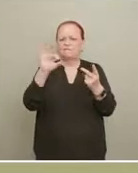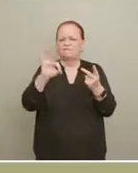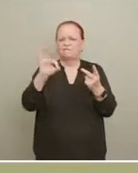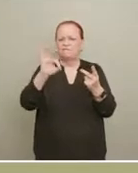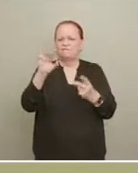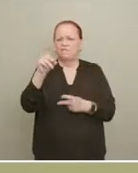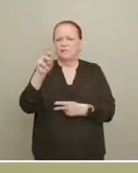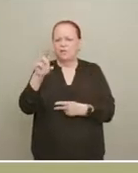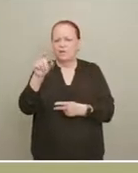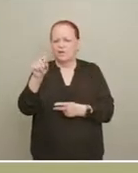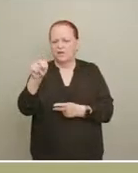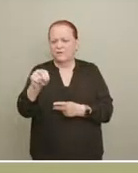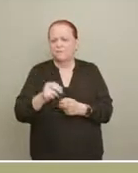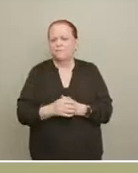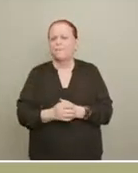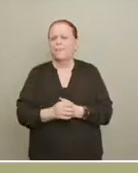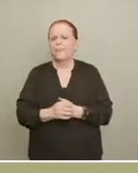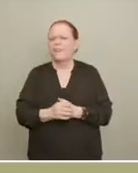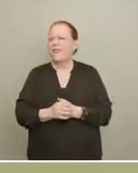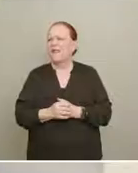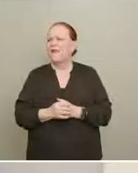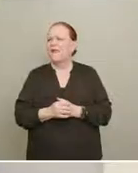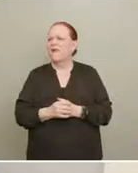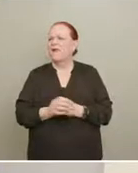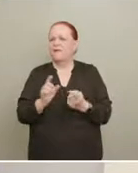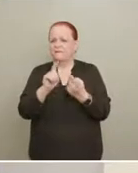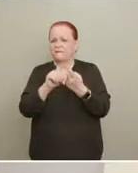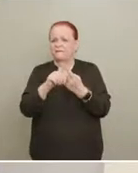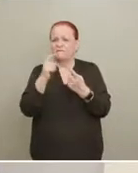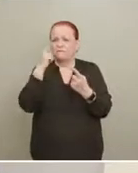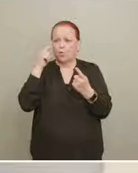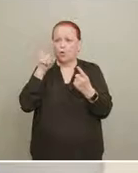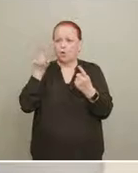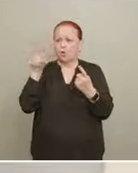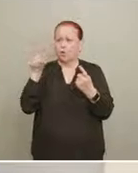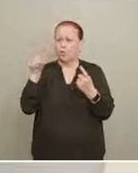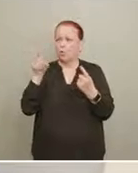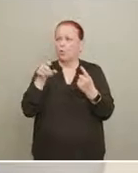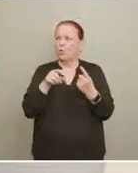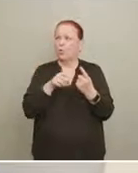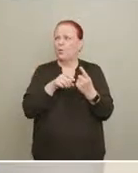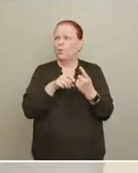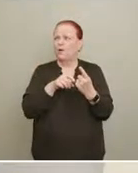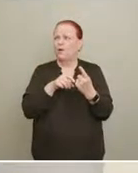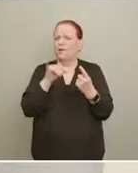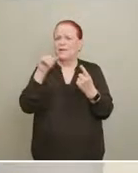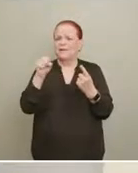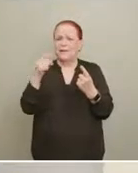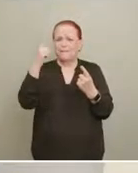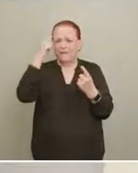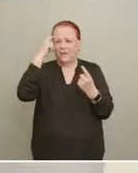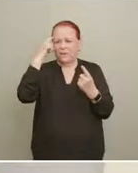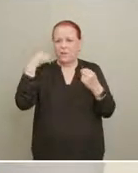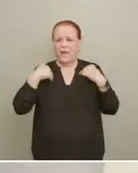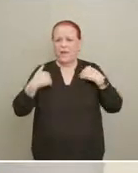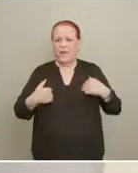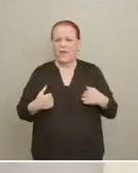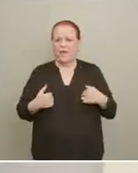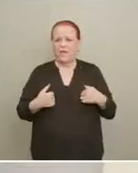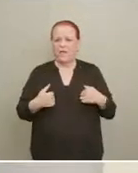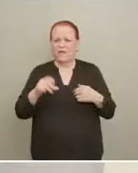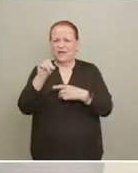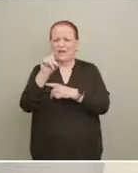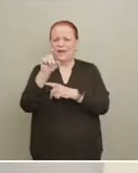for you, Mr. Moncrief, at BeWell, is a mental health diagnosis essentially